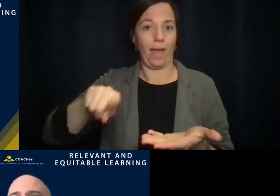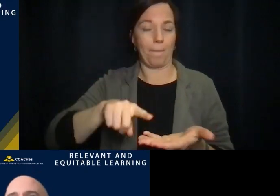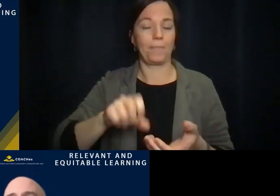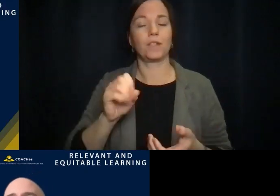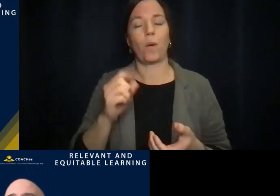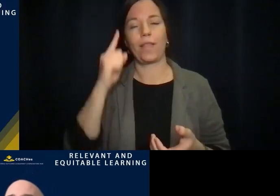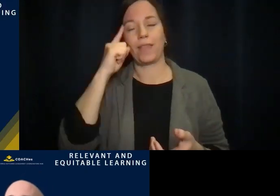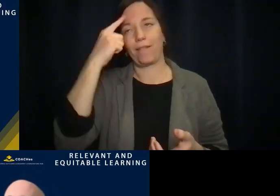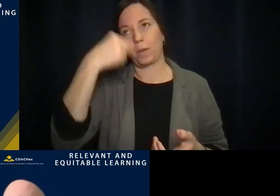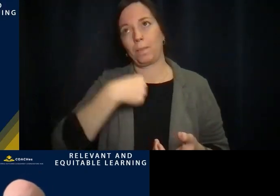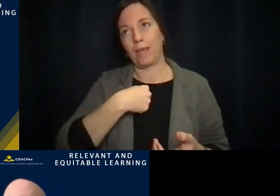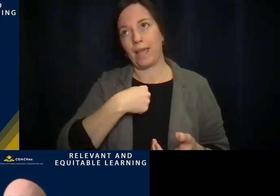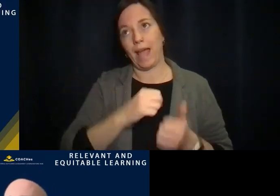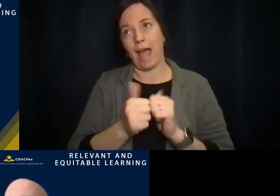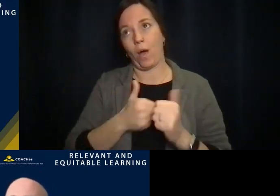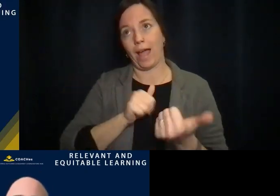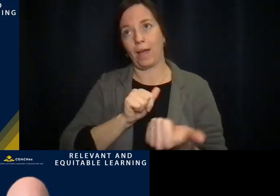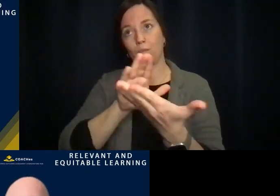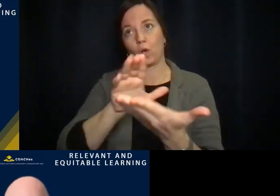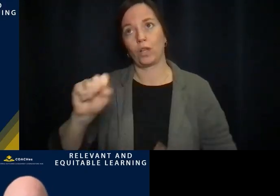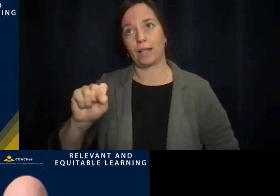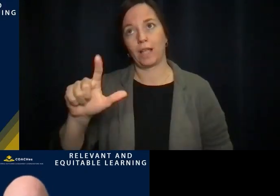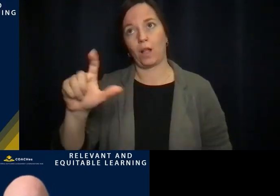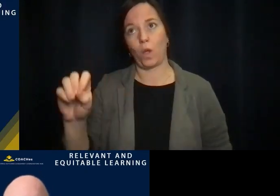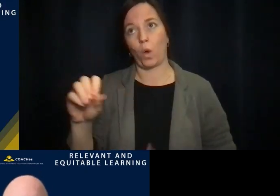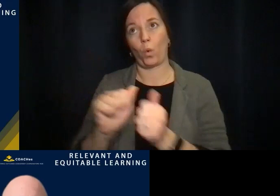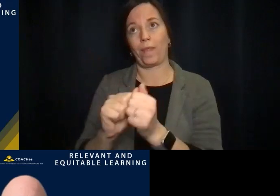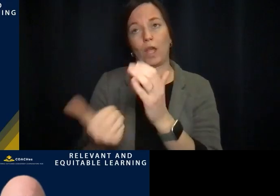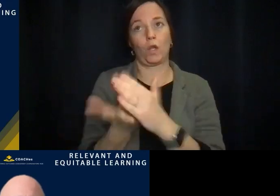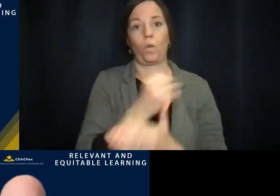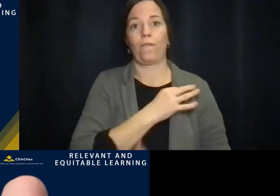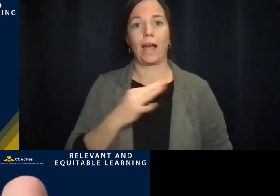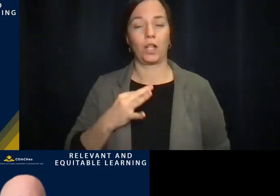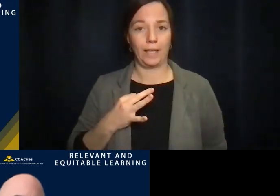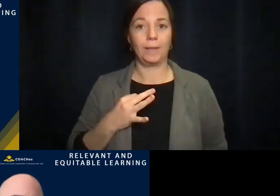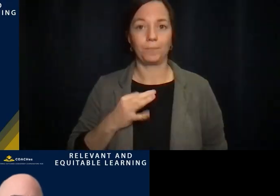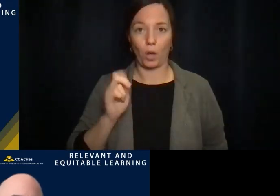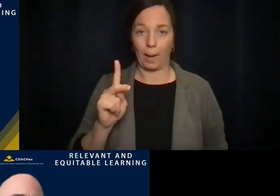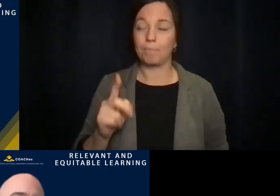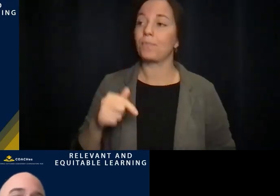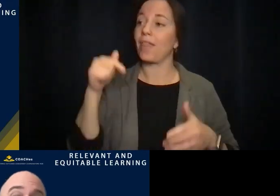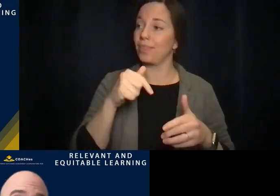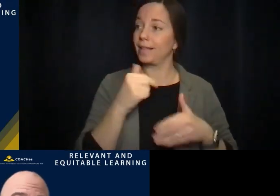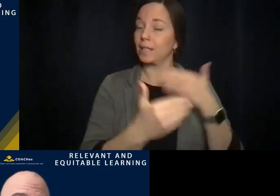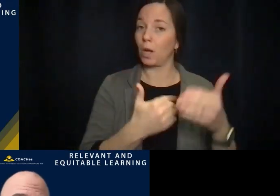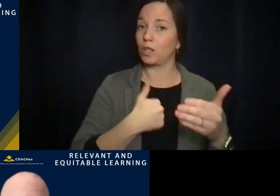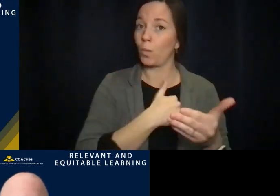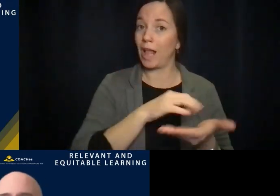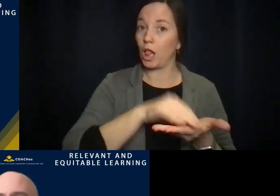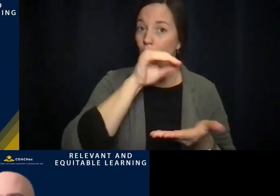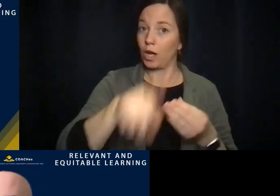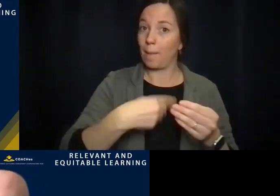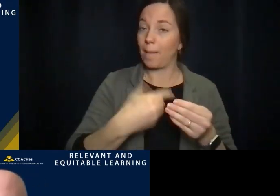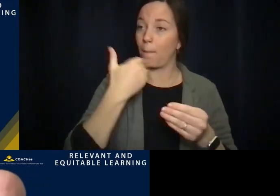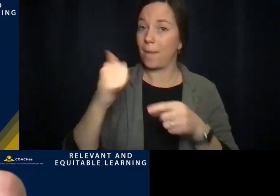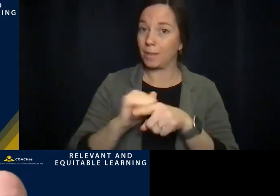me, how I've approached SLOs with new faculty is really about, you know, here's the process we use to learn about your best practices that we